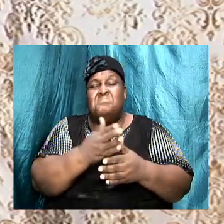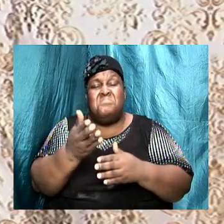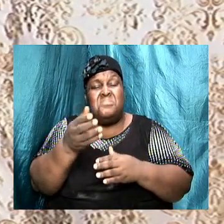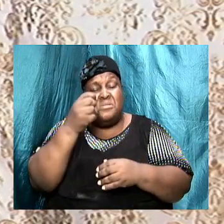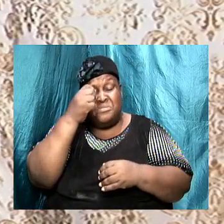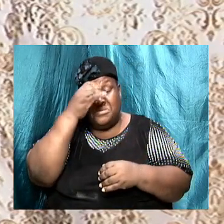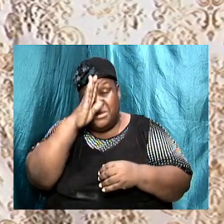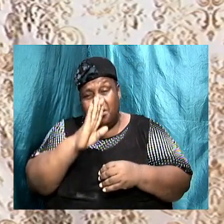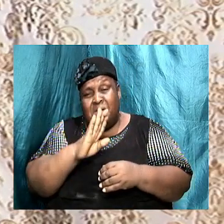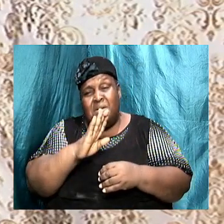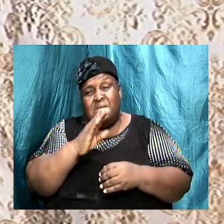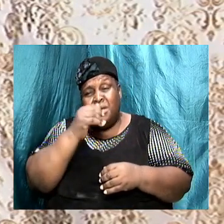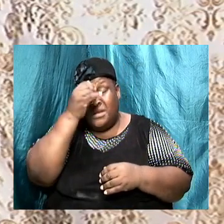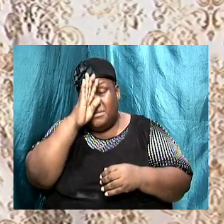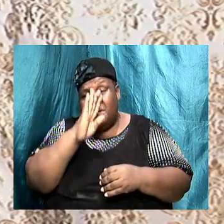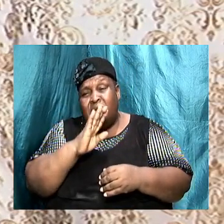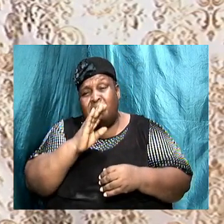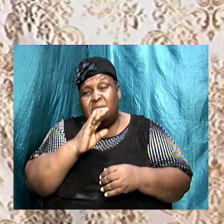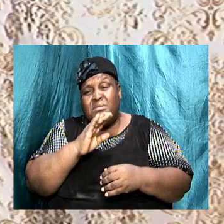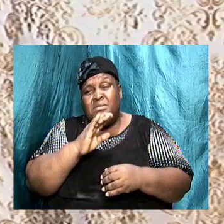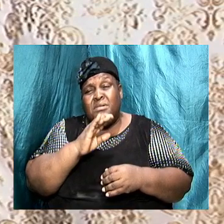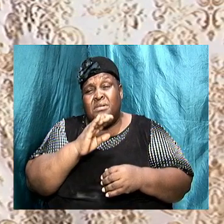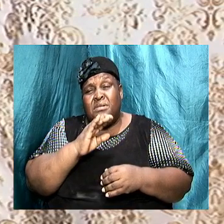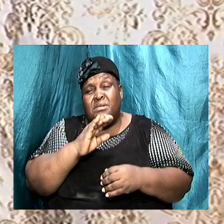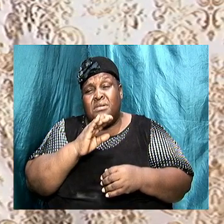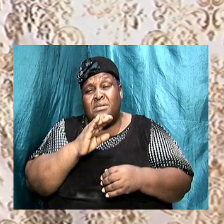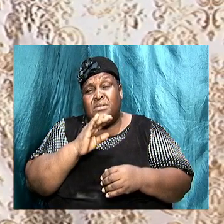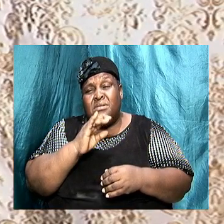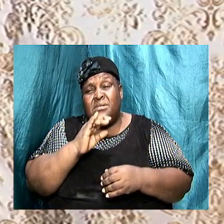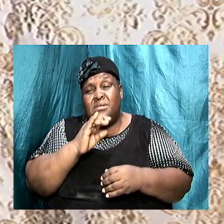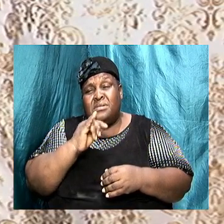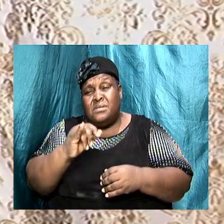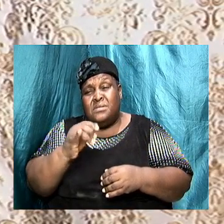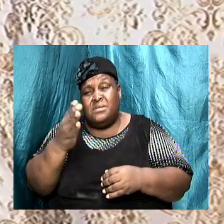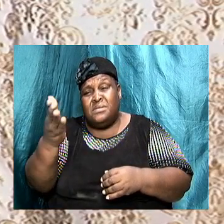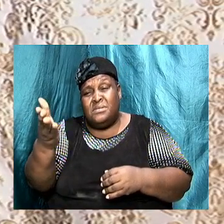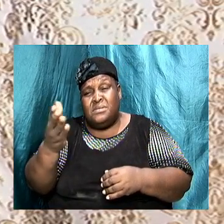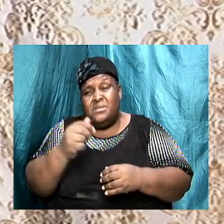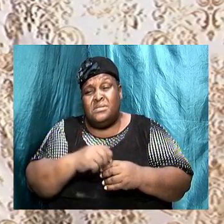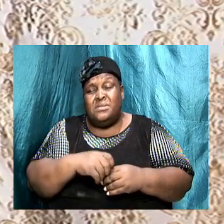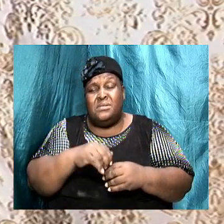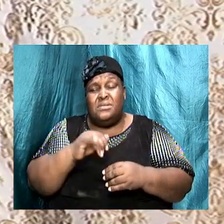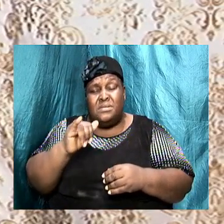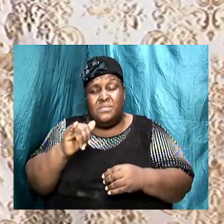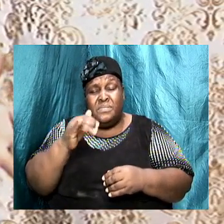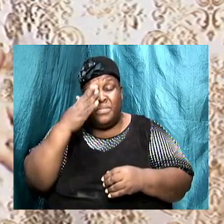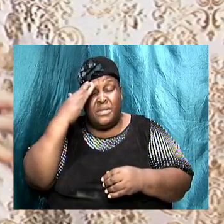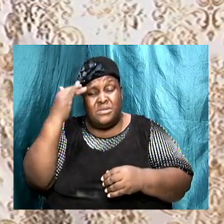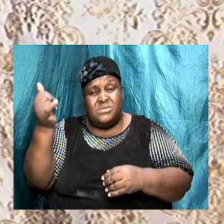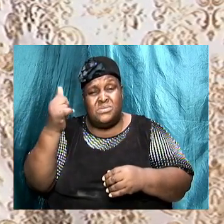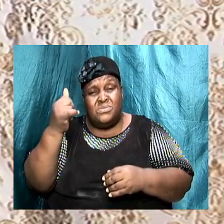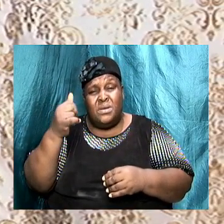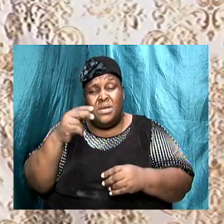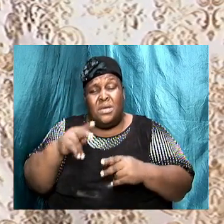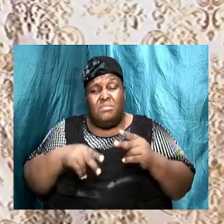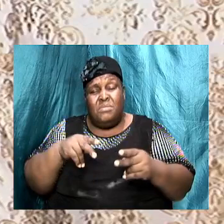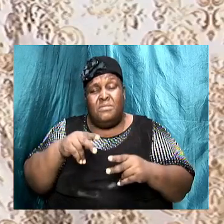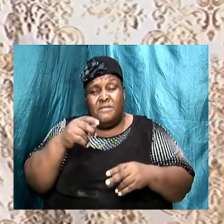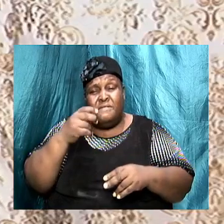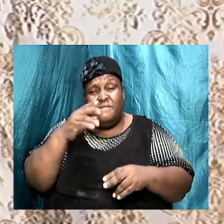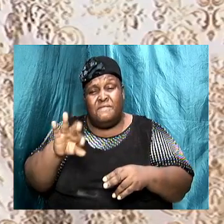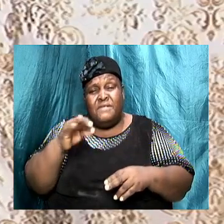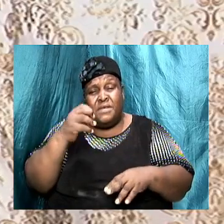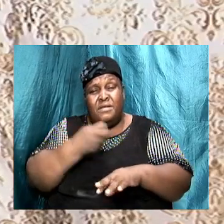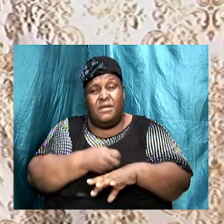and Him exists. And that is why some people find it so hard, because look here, I'm saying, can't believe in God.